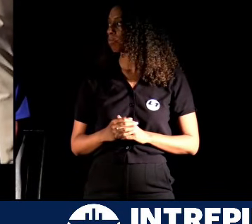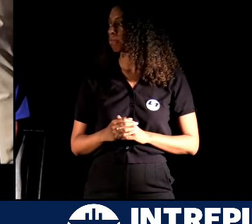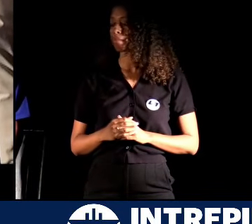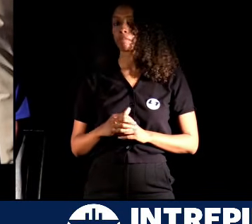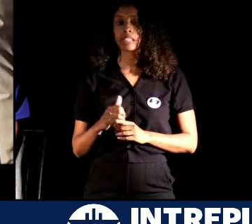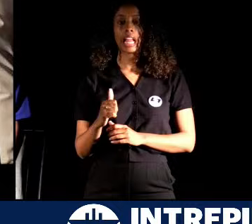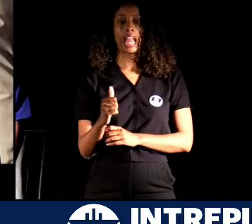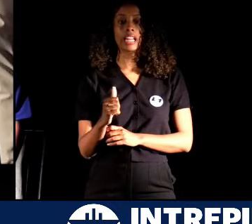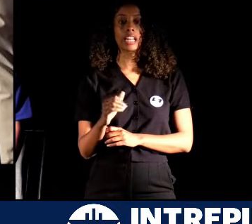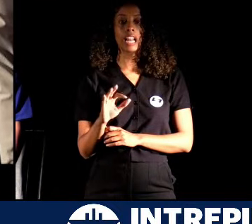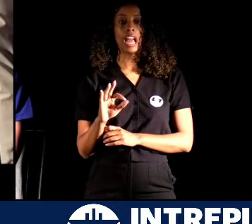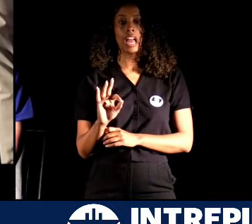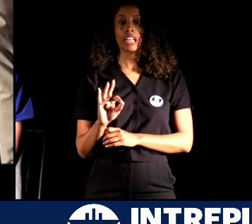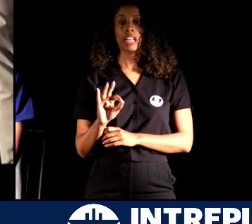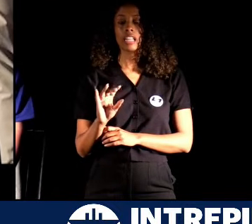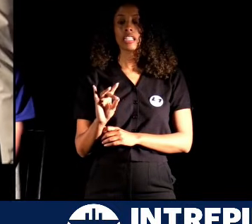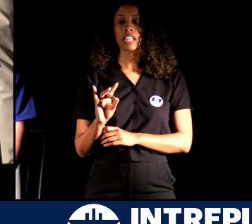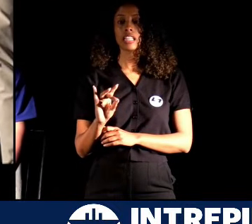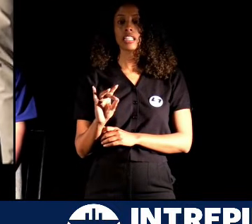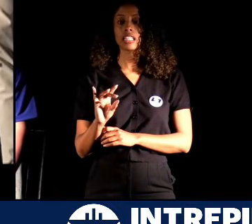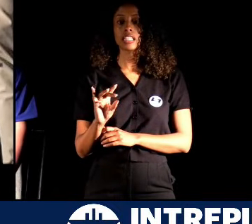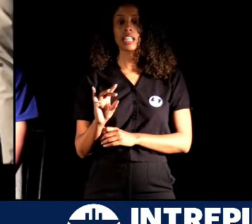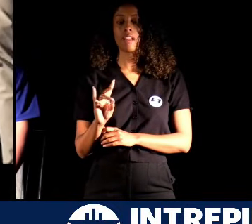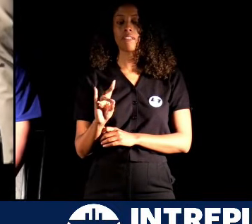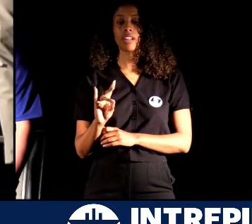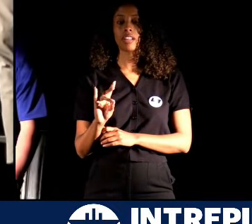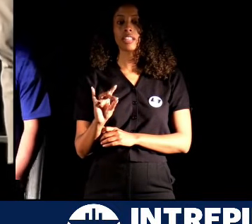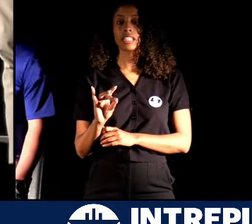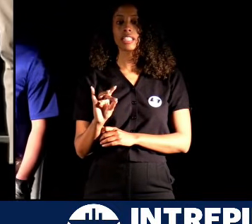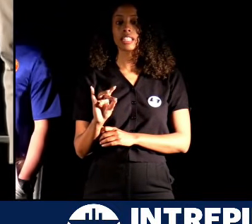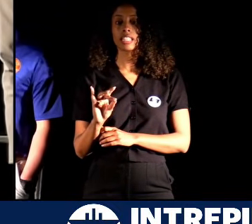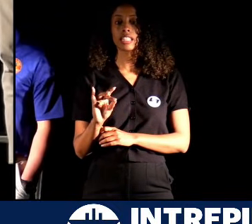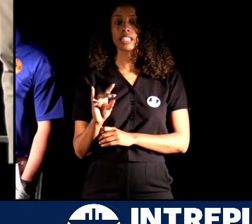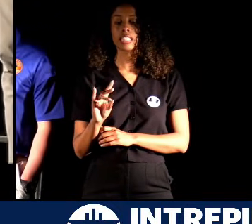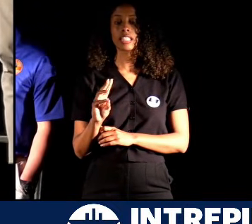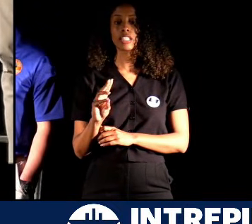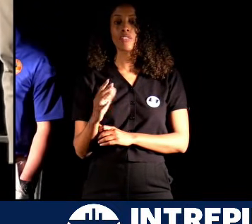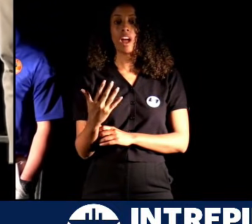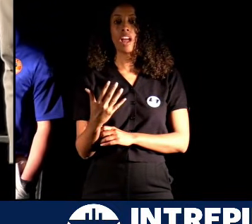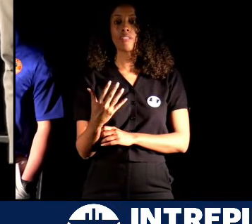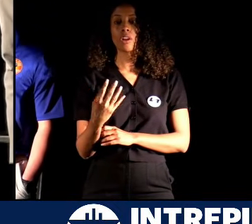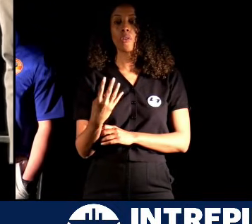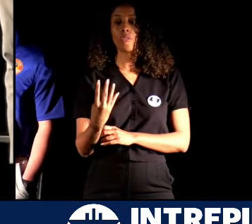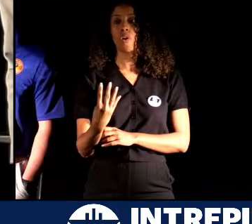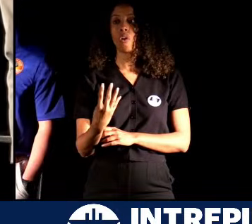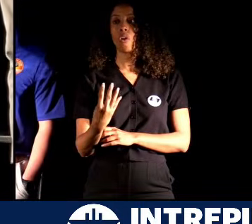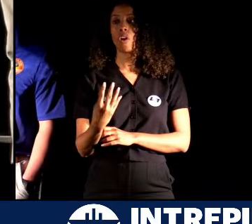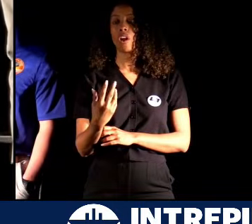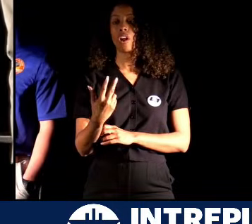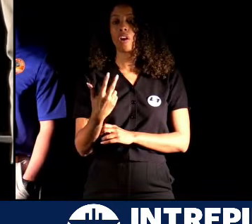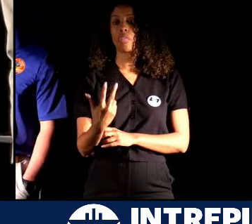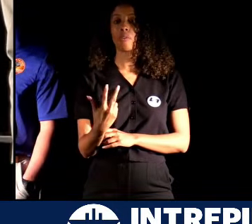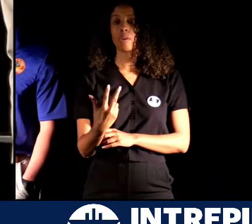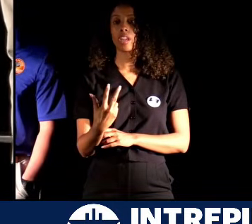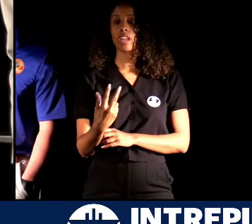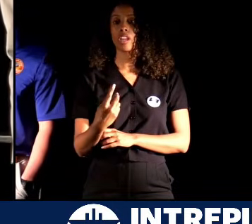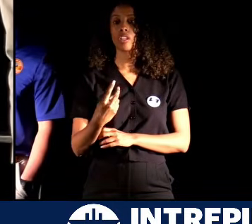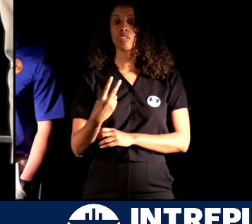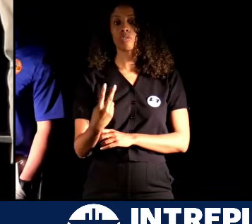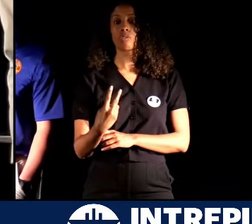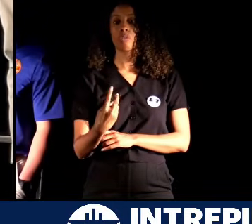10, 9, This is start. 8, 7, 6, 5, 4,